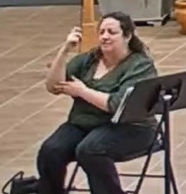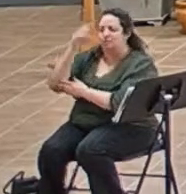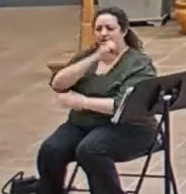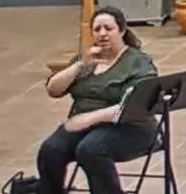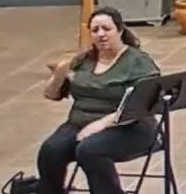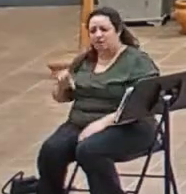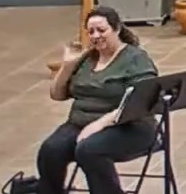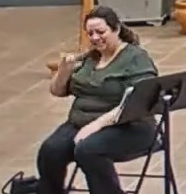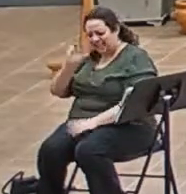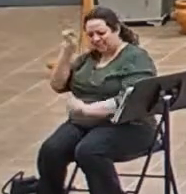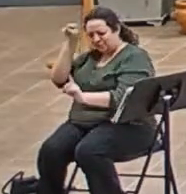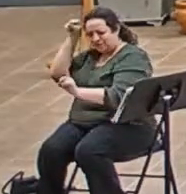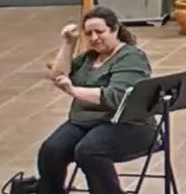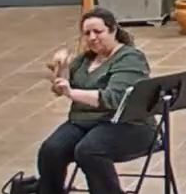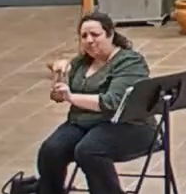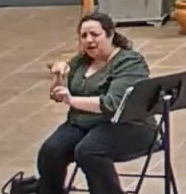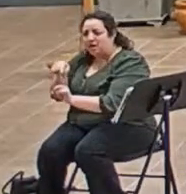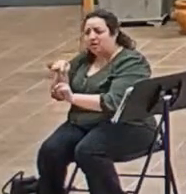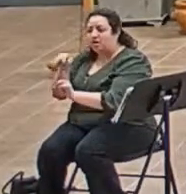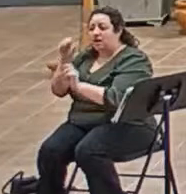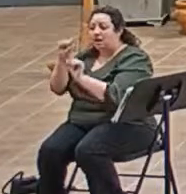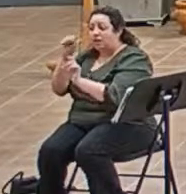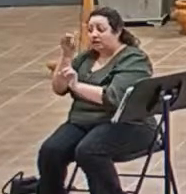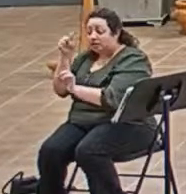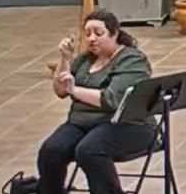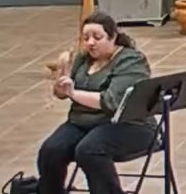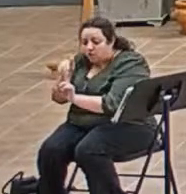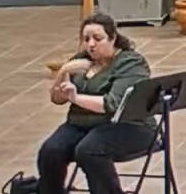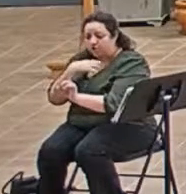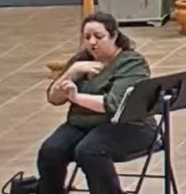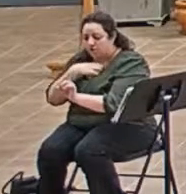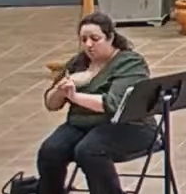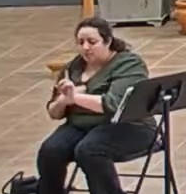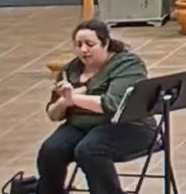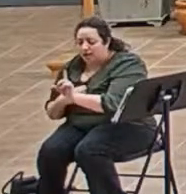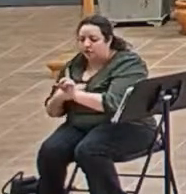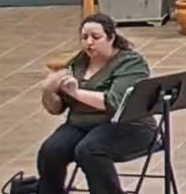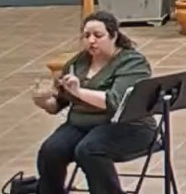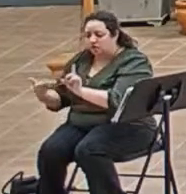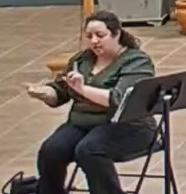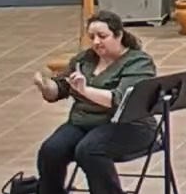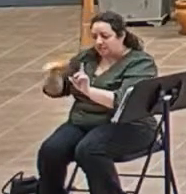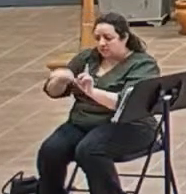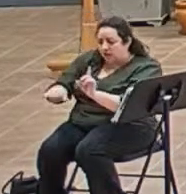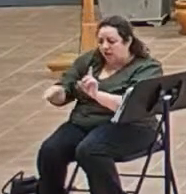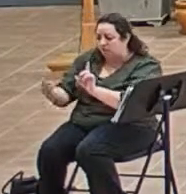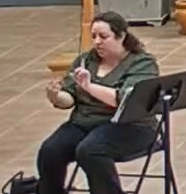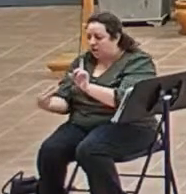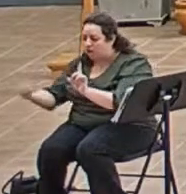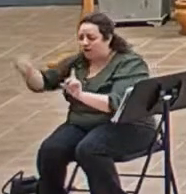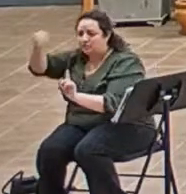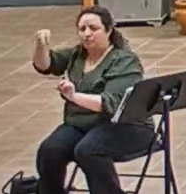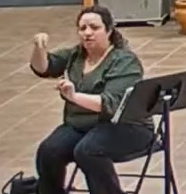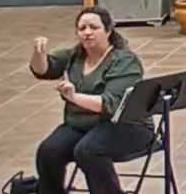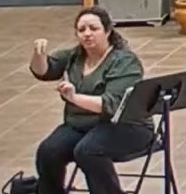we can focus on the passion, the death, and resurrection. And at the same time,